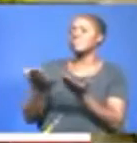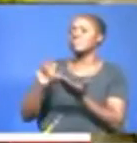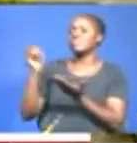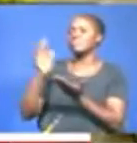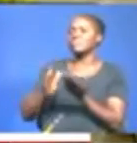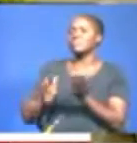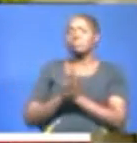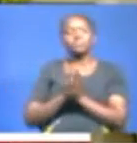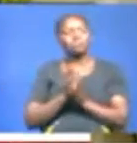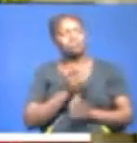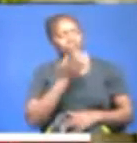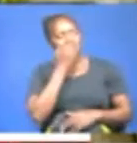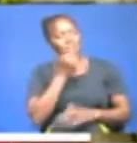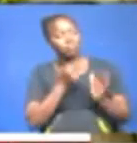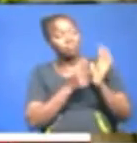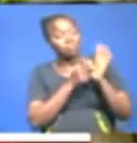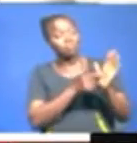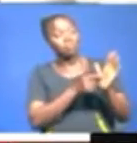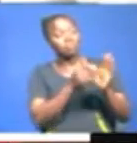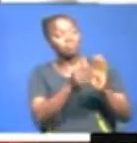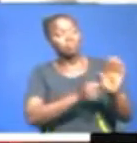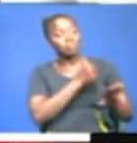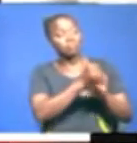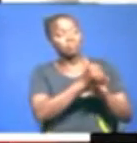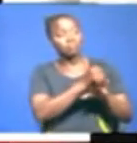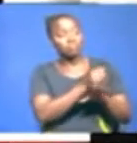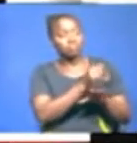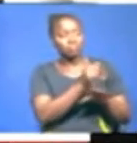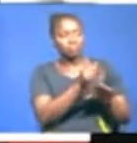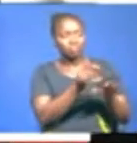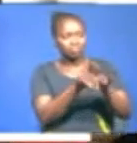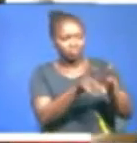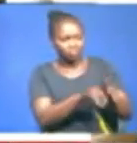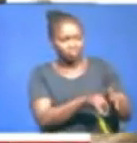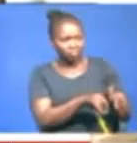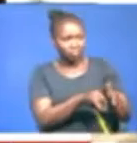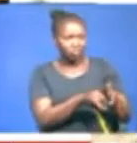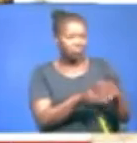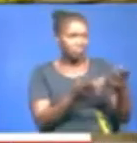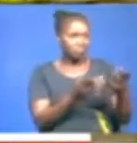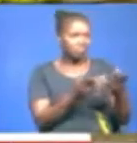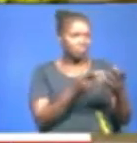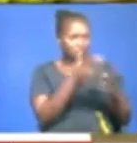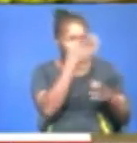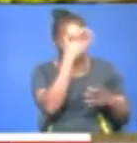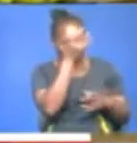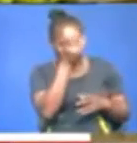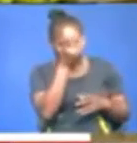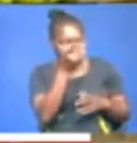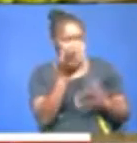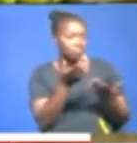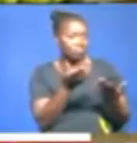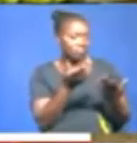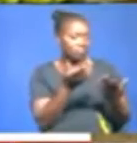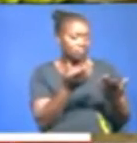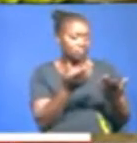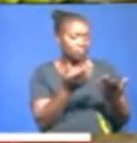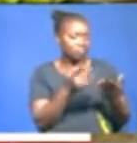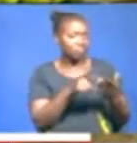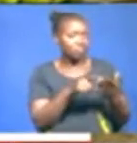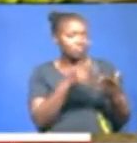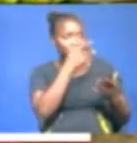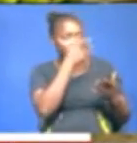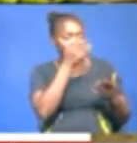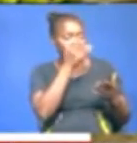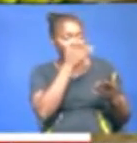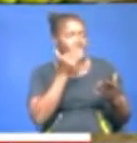the president has shown in his appointment, even the likes of Moses Wetangula, a principal, and Musalia Mudavadi,